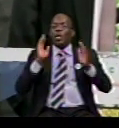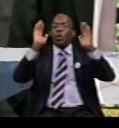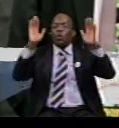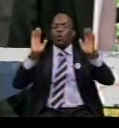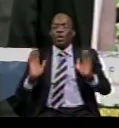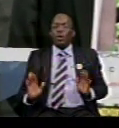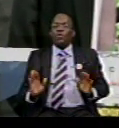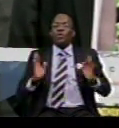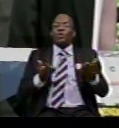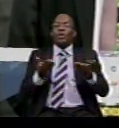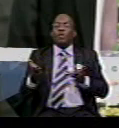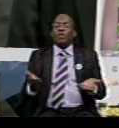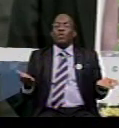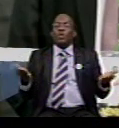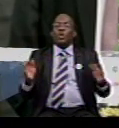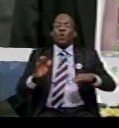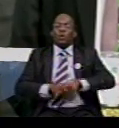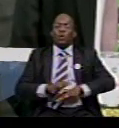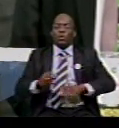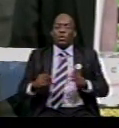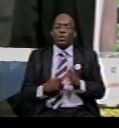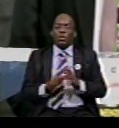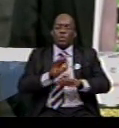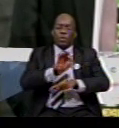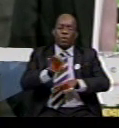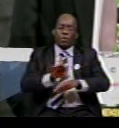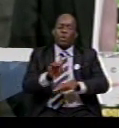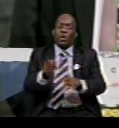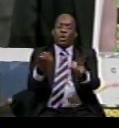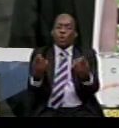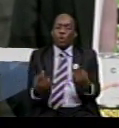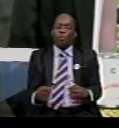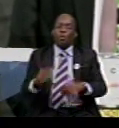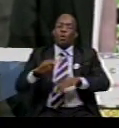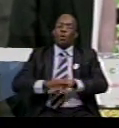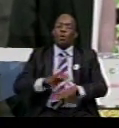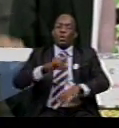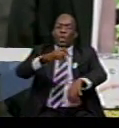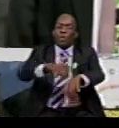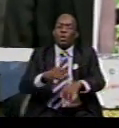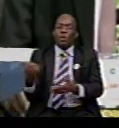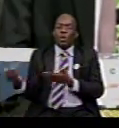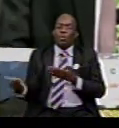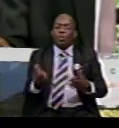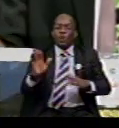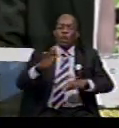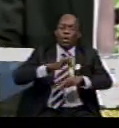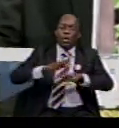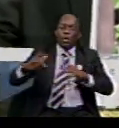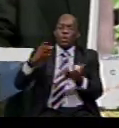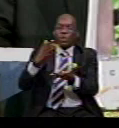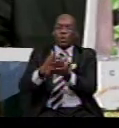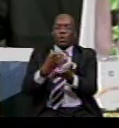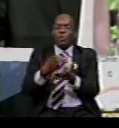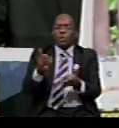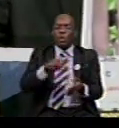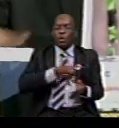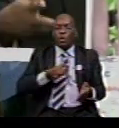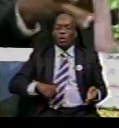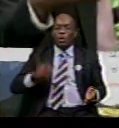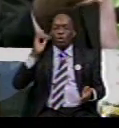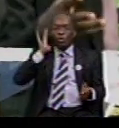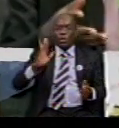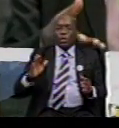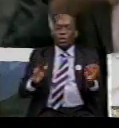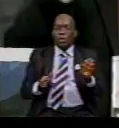there. Come in good time. Bring your empty vessels. The Lord shall fill you to overflowing. We want